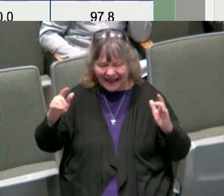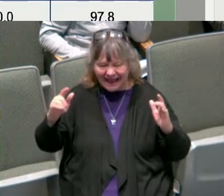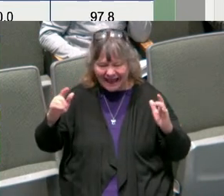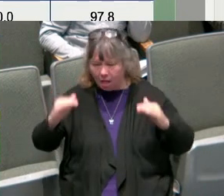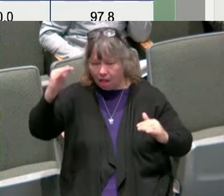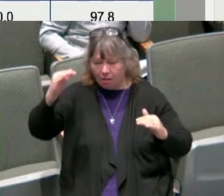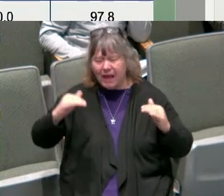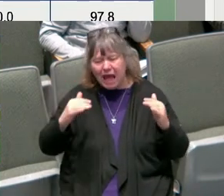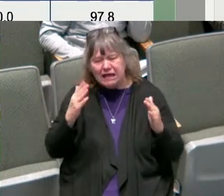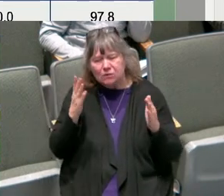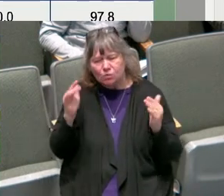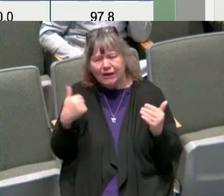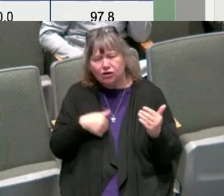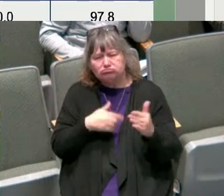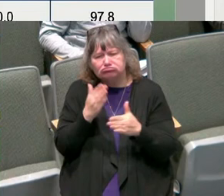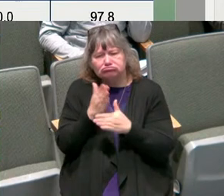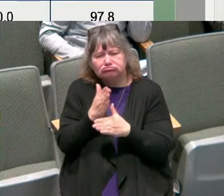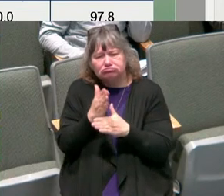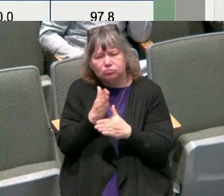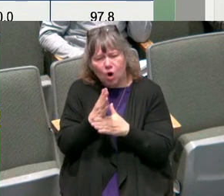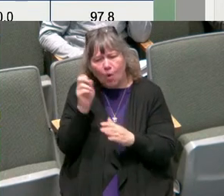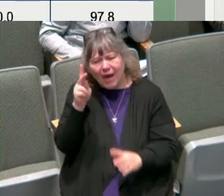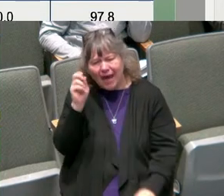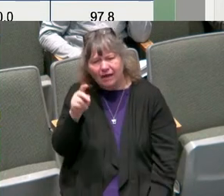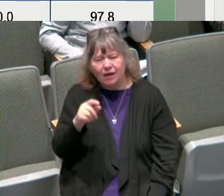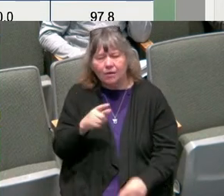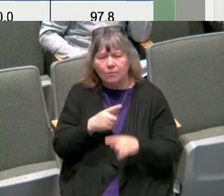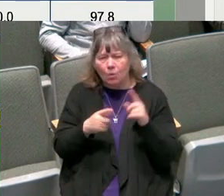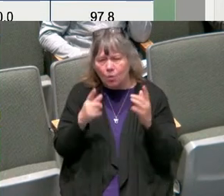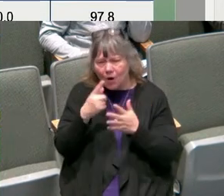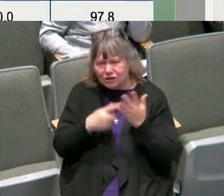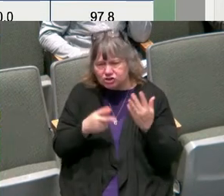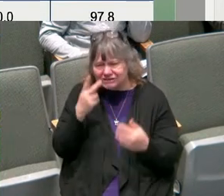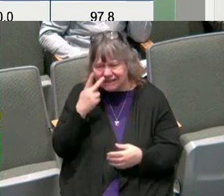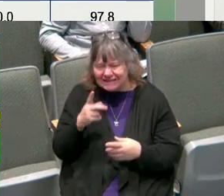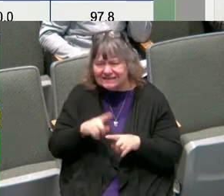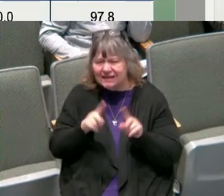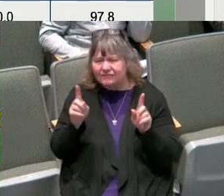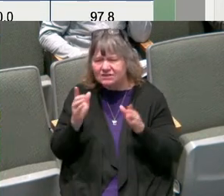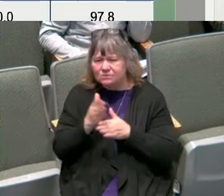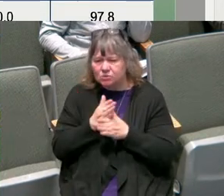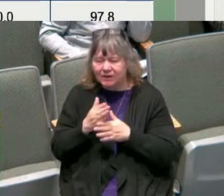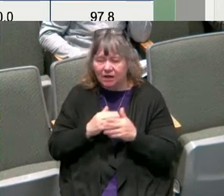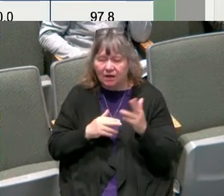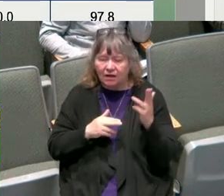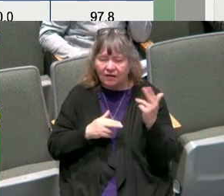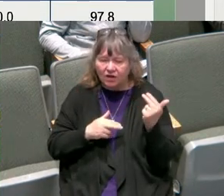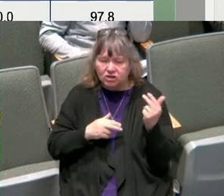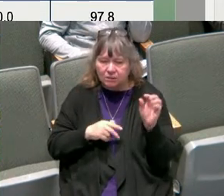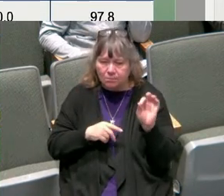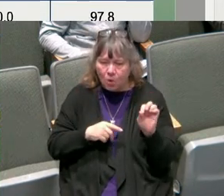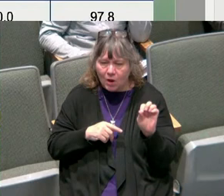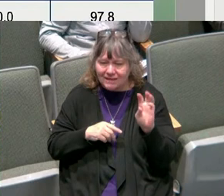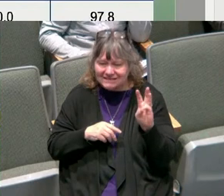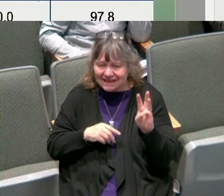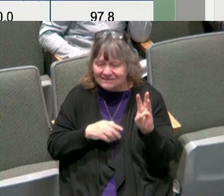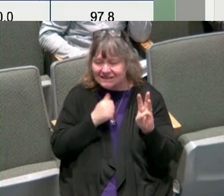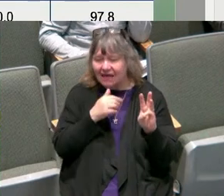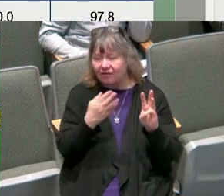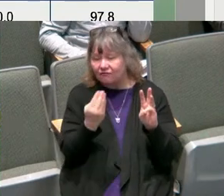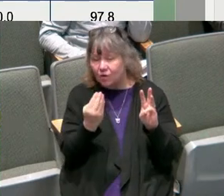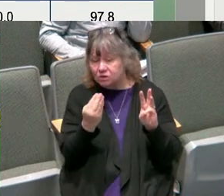pretty it's okay but what you're seeing there is that the difference between the 13.6 and the